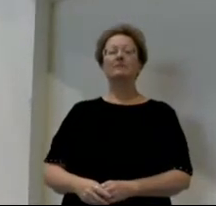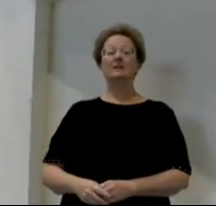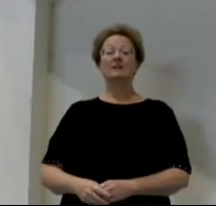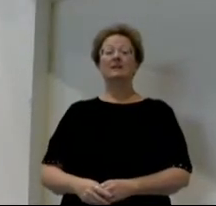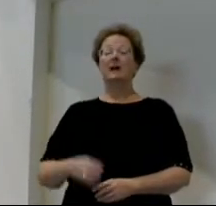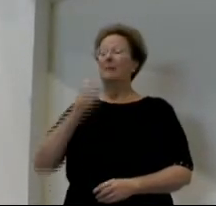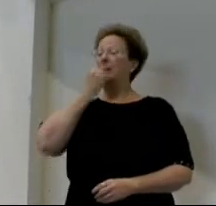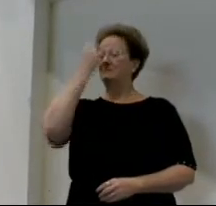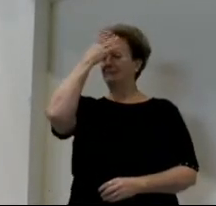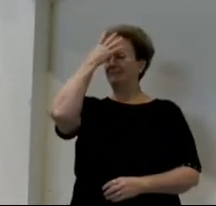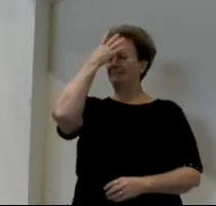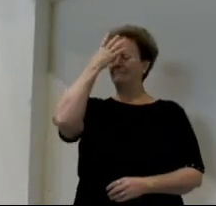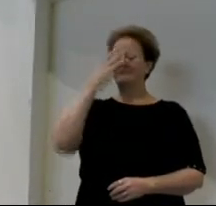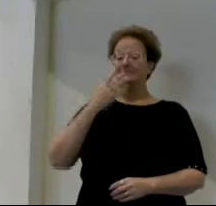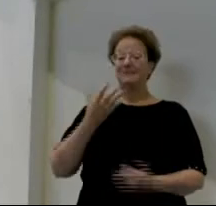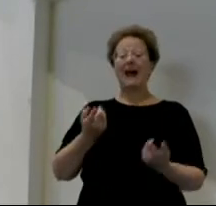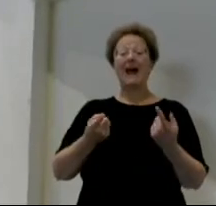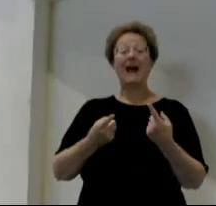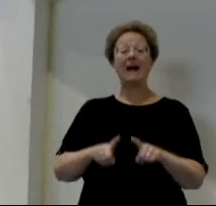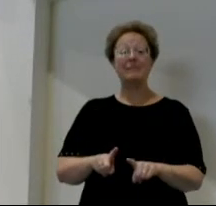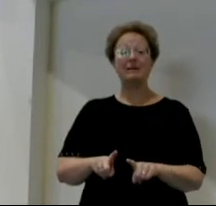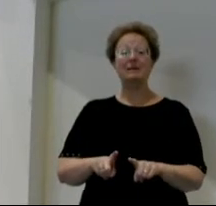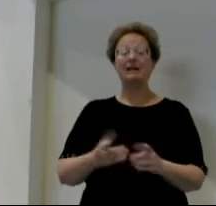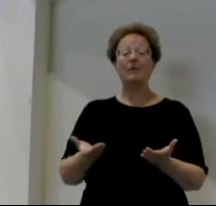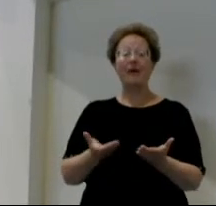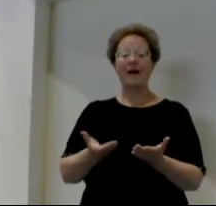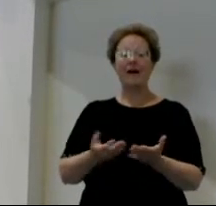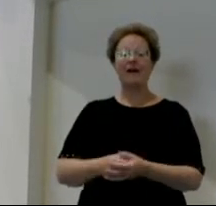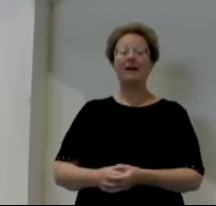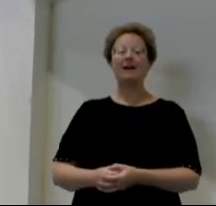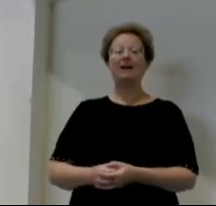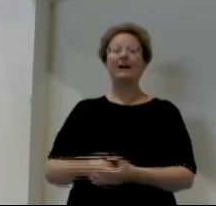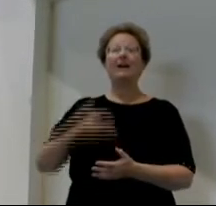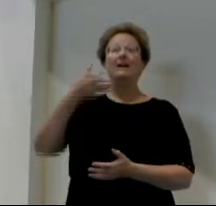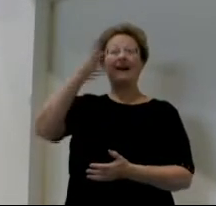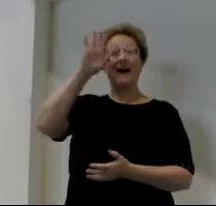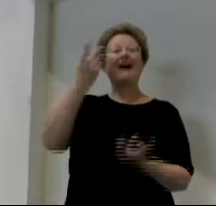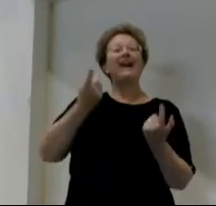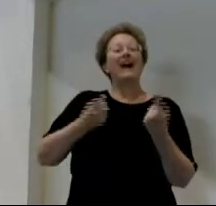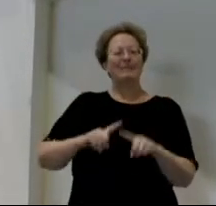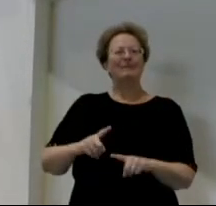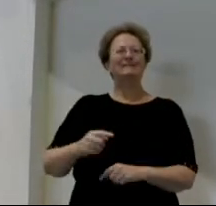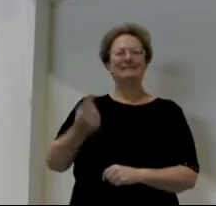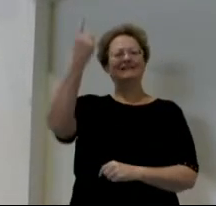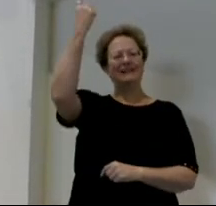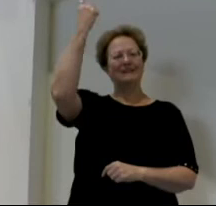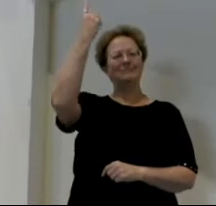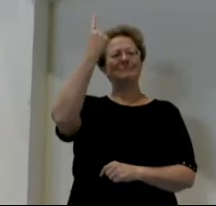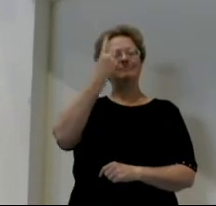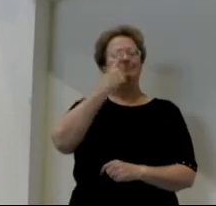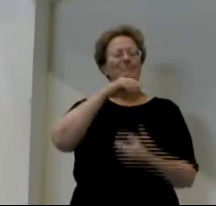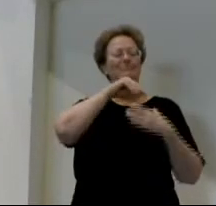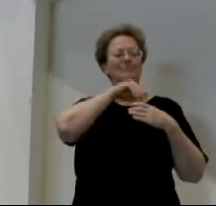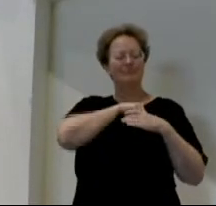baptism, something happens in baptism. God happens in baptism. Faith happens